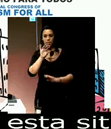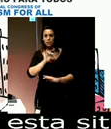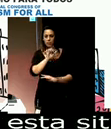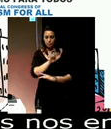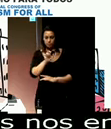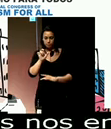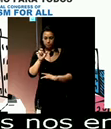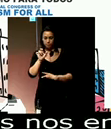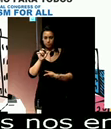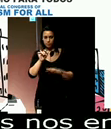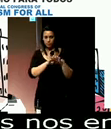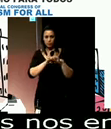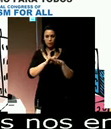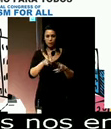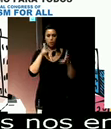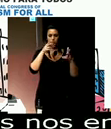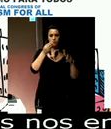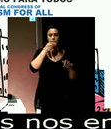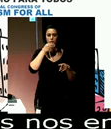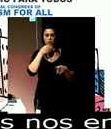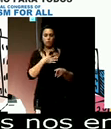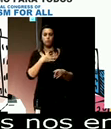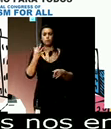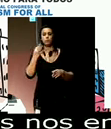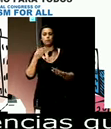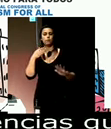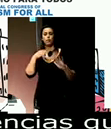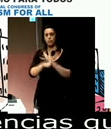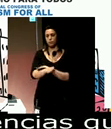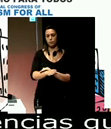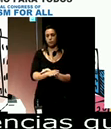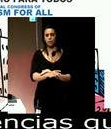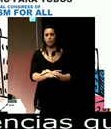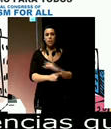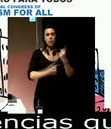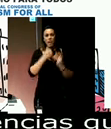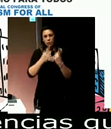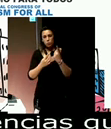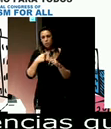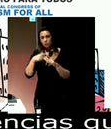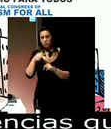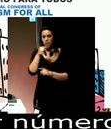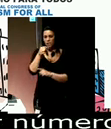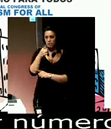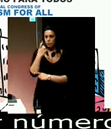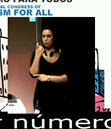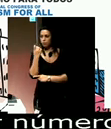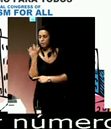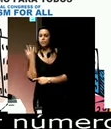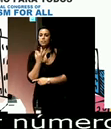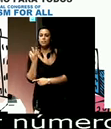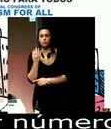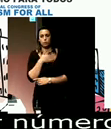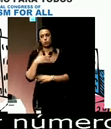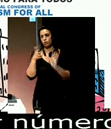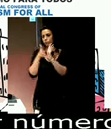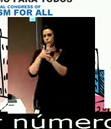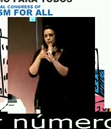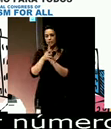help us to make a better accessibility in restaurants. What are